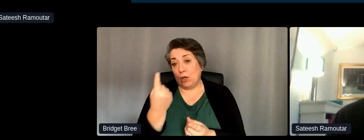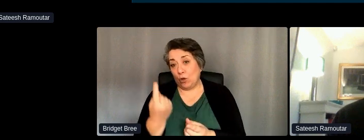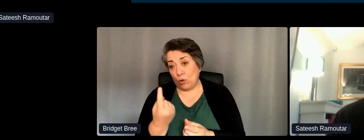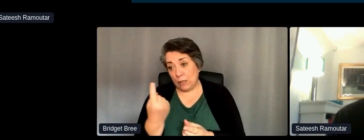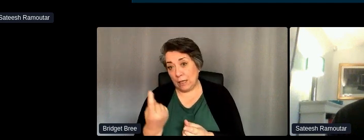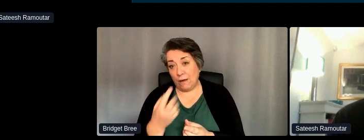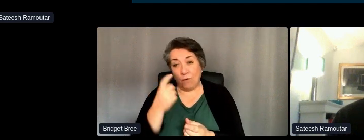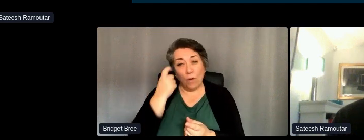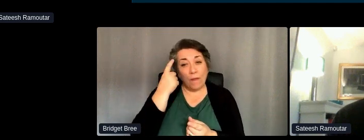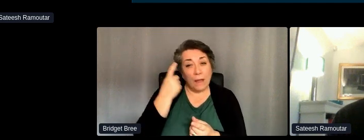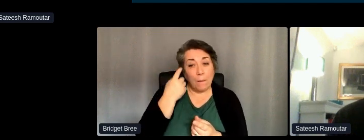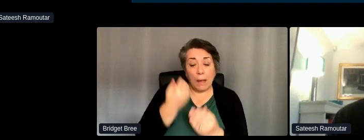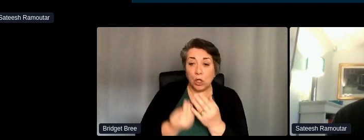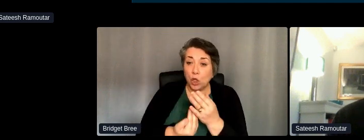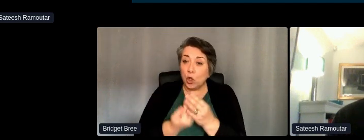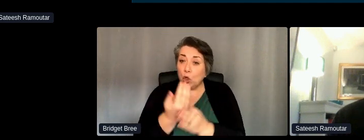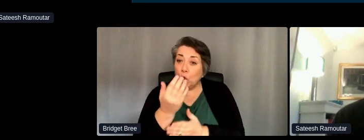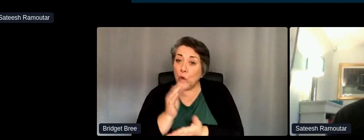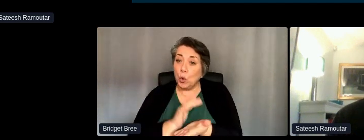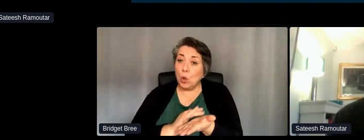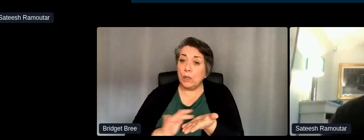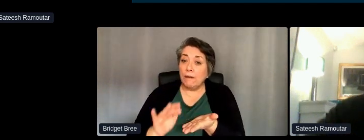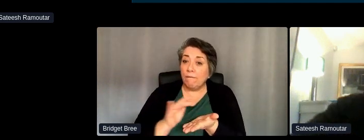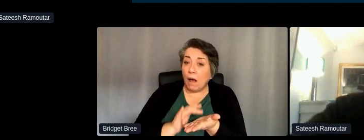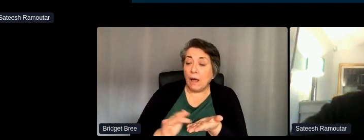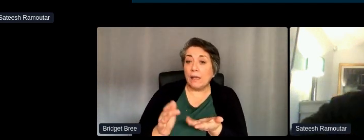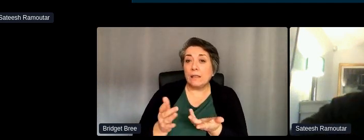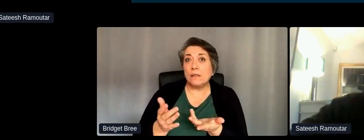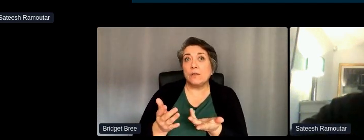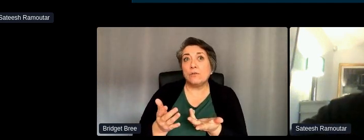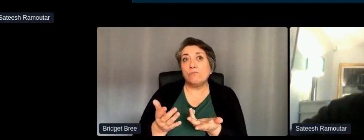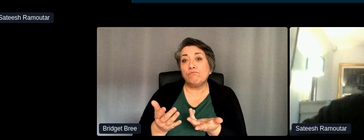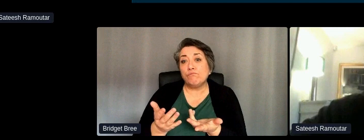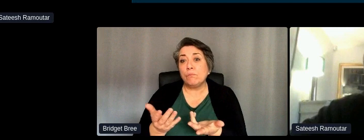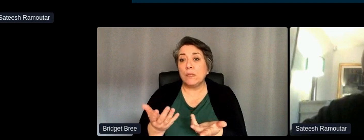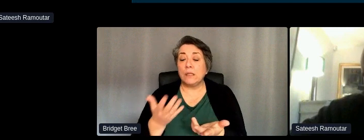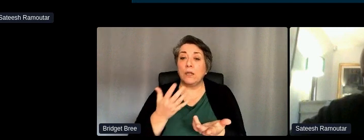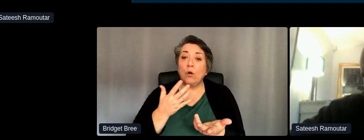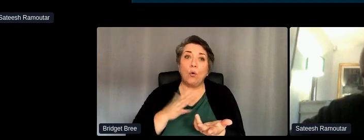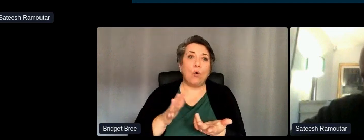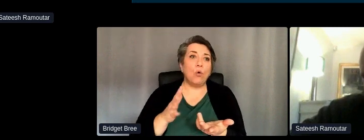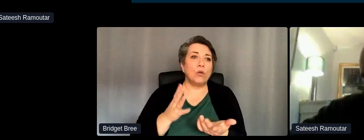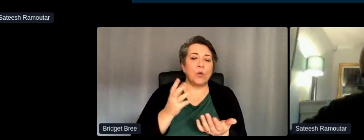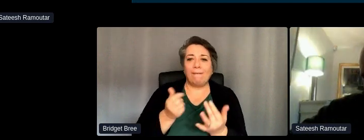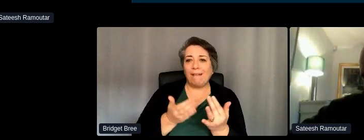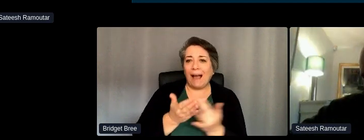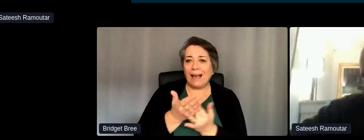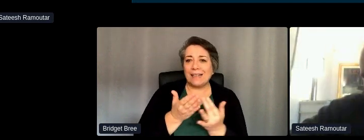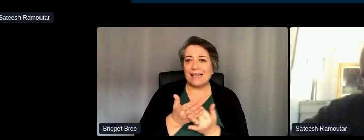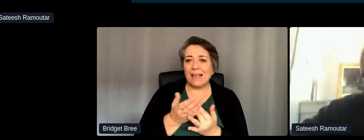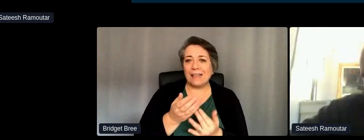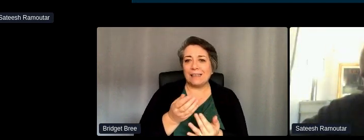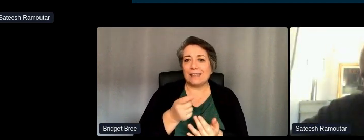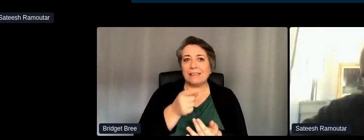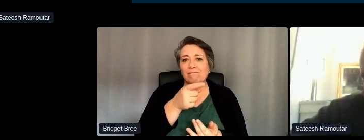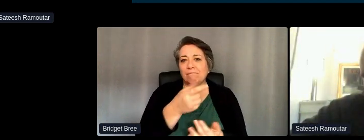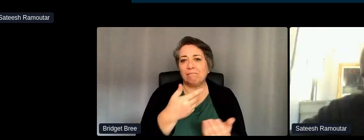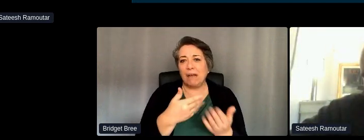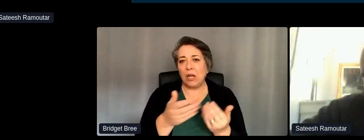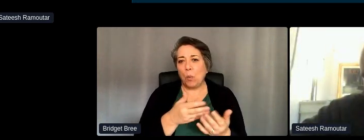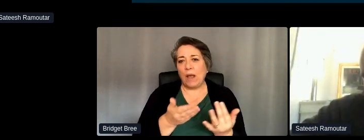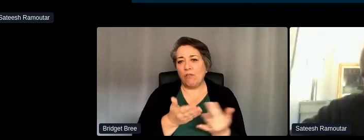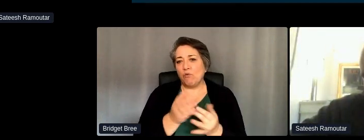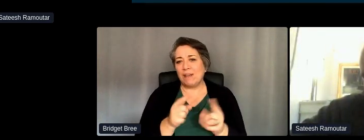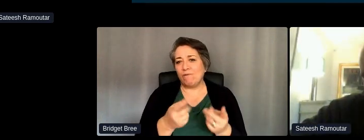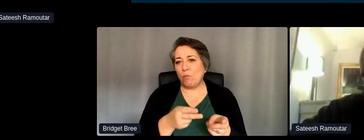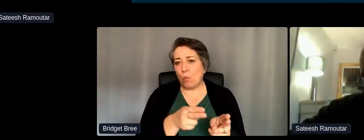potential access to consumer devices through local authorities, other means, the addition of what we're doing is very